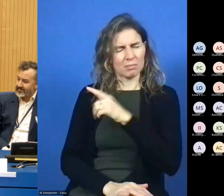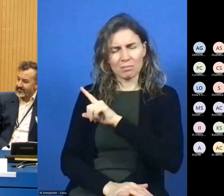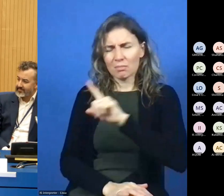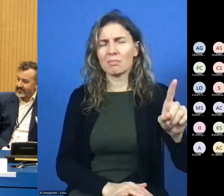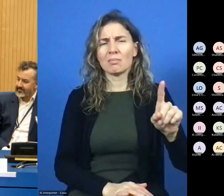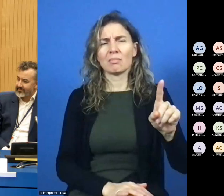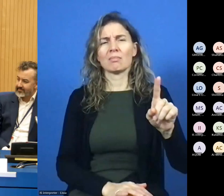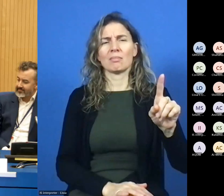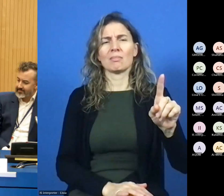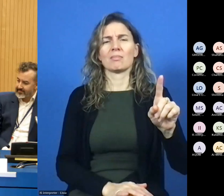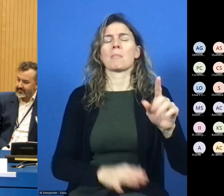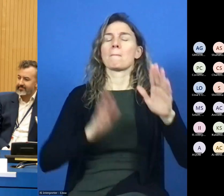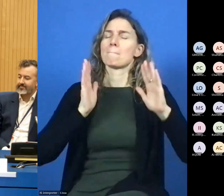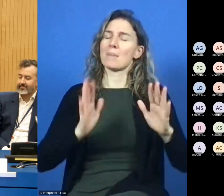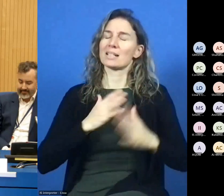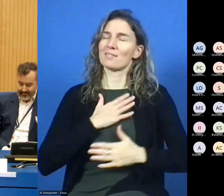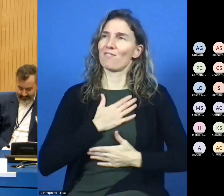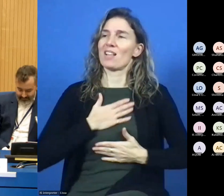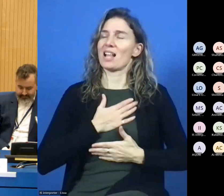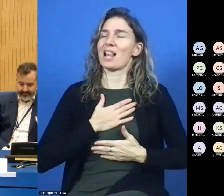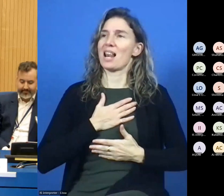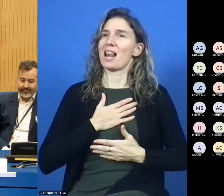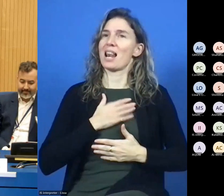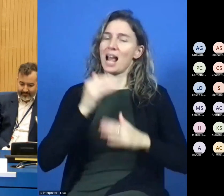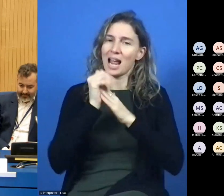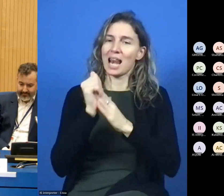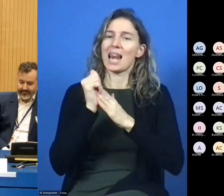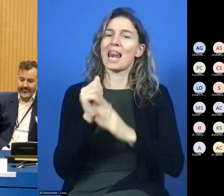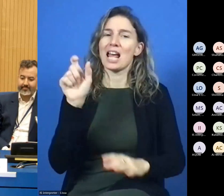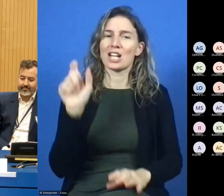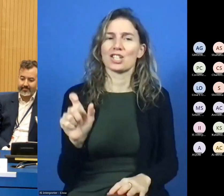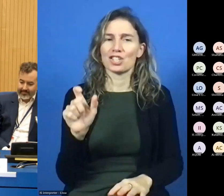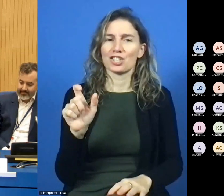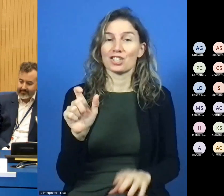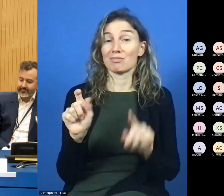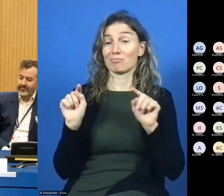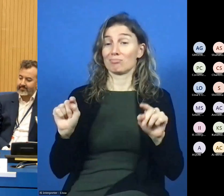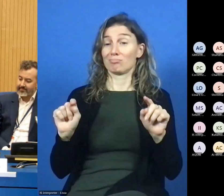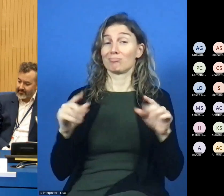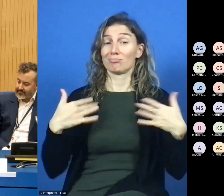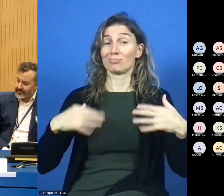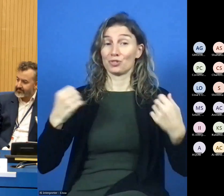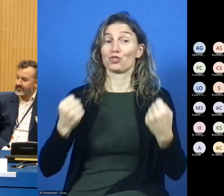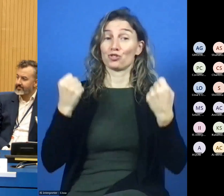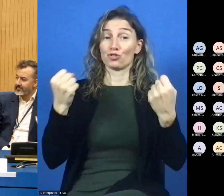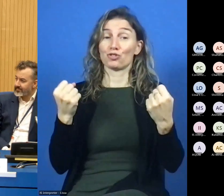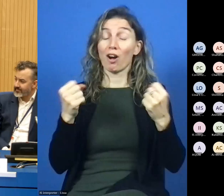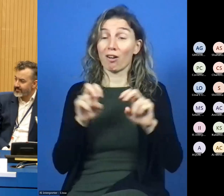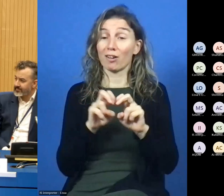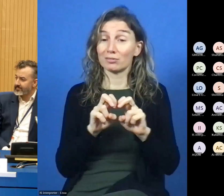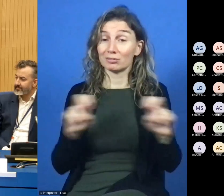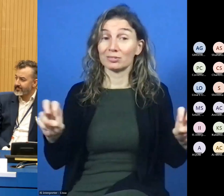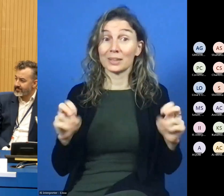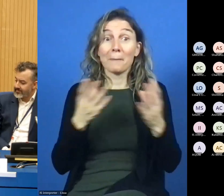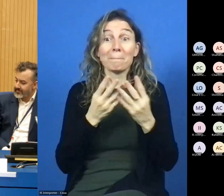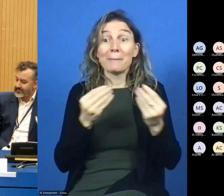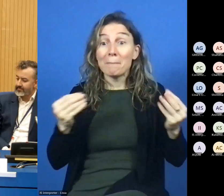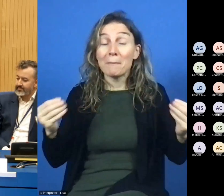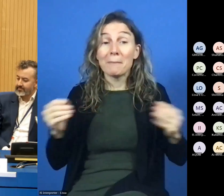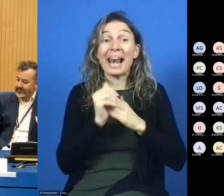such a strong phrase to be said on this panel, where we have so many wonderful leaders who